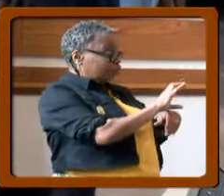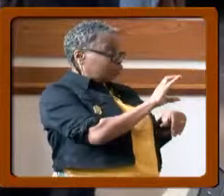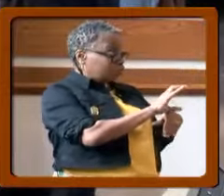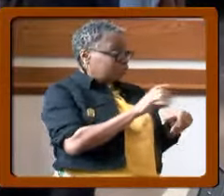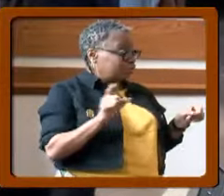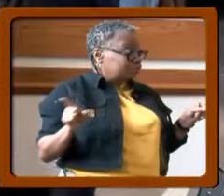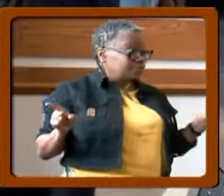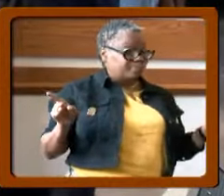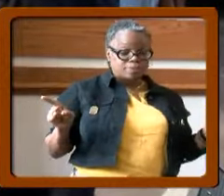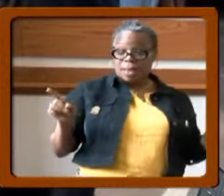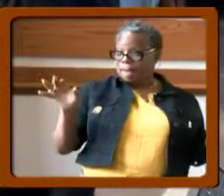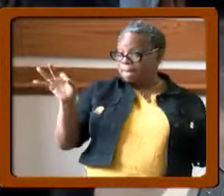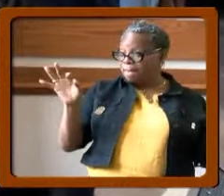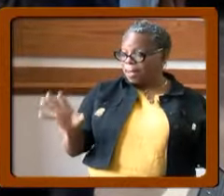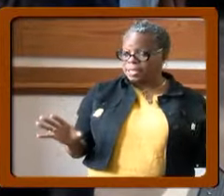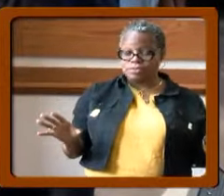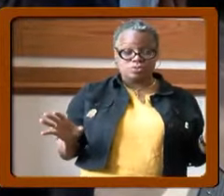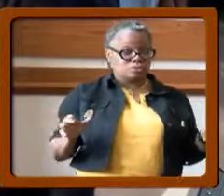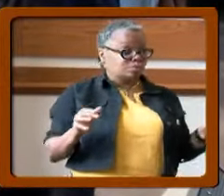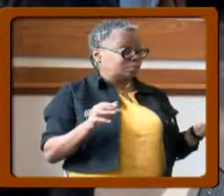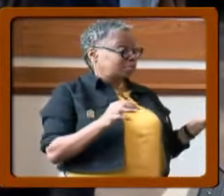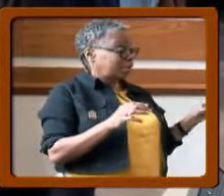Ask him, do you have a pastor?